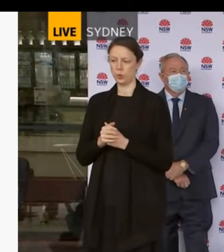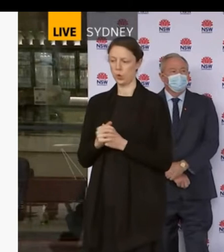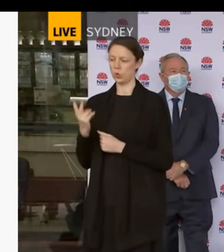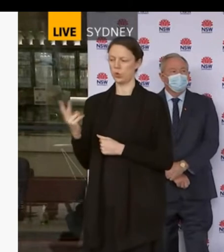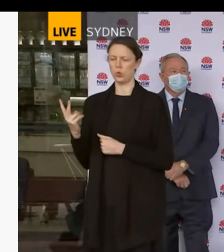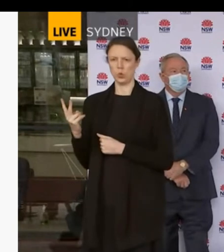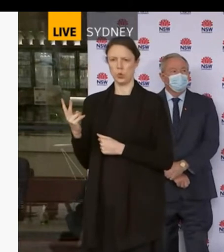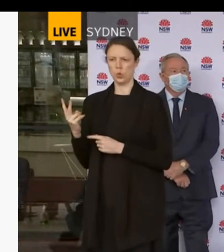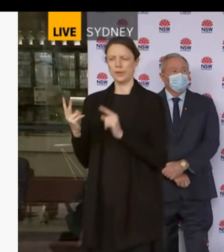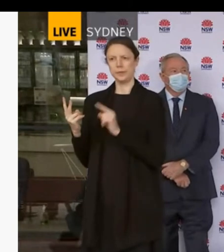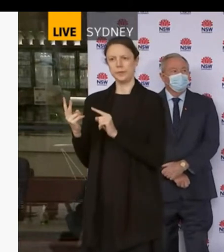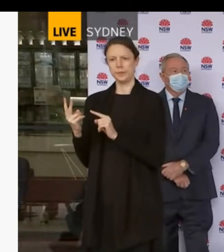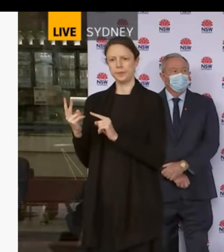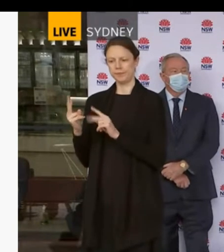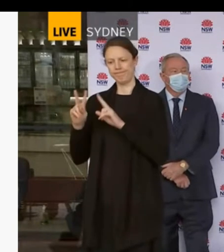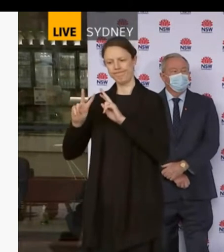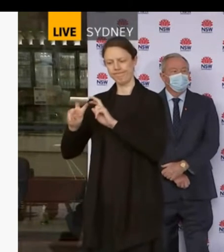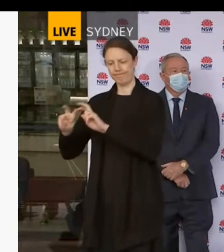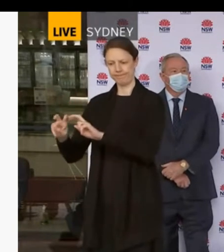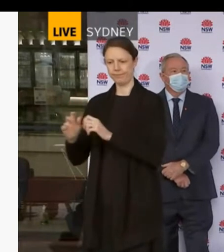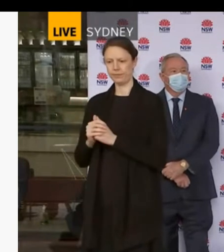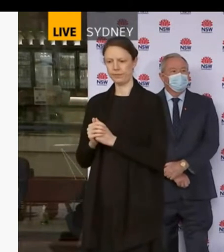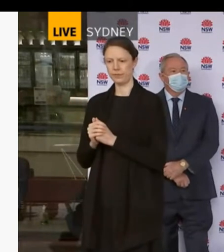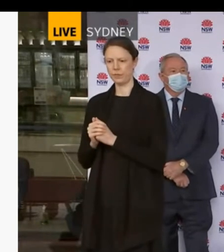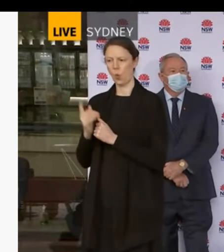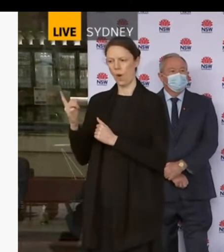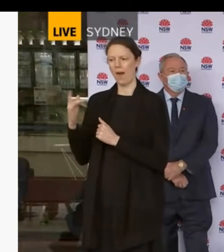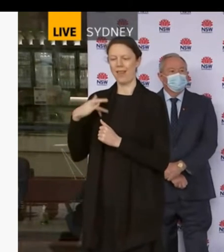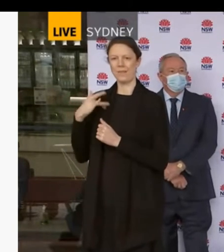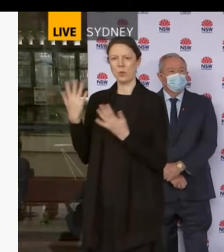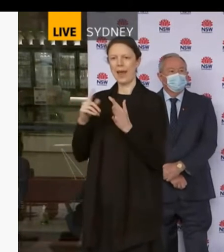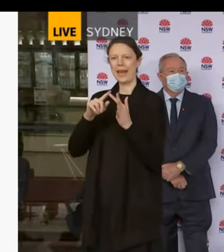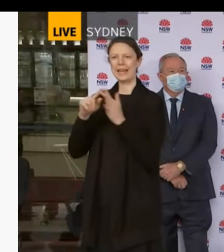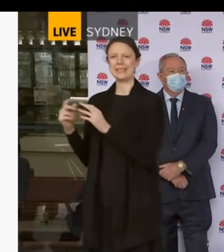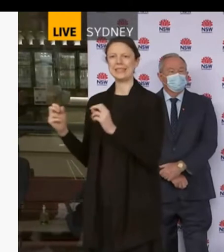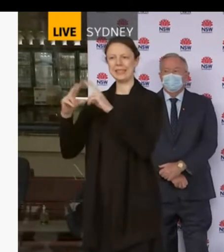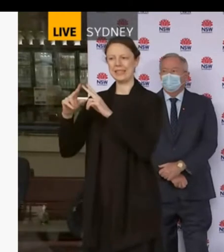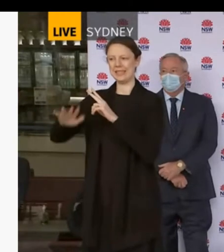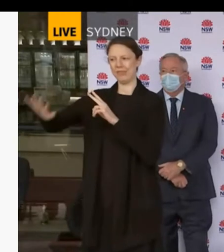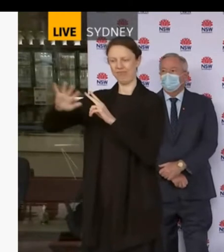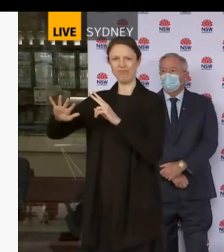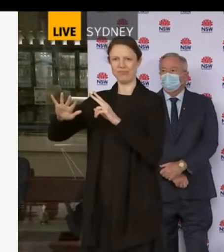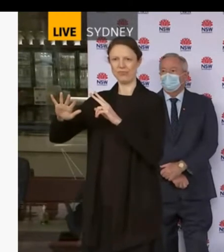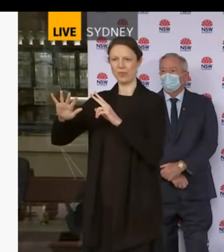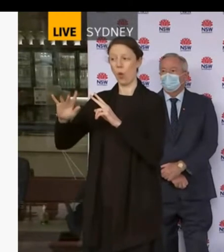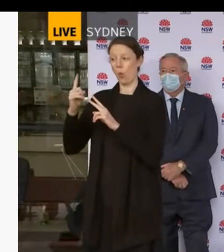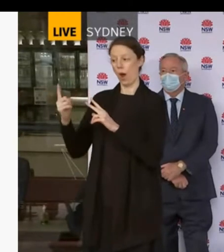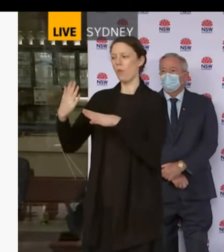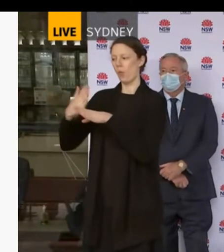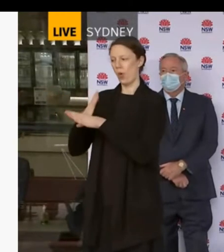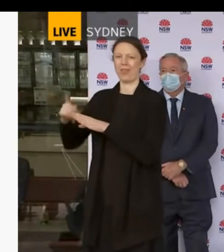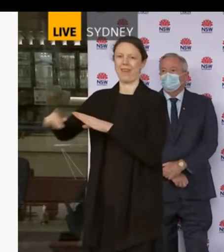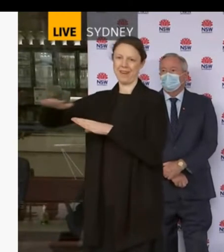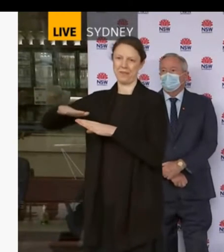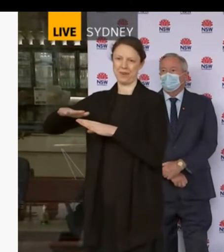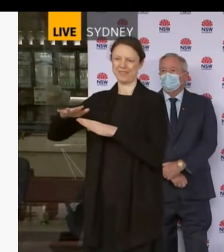under investigation, one case lives within the eastern suburbs, and one case works within the eastern suburbs.